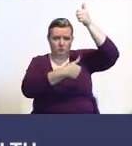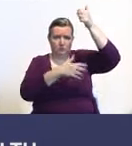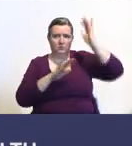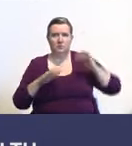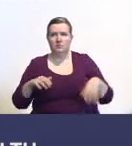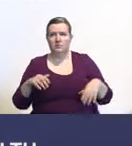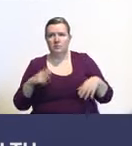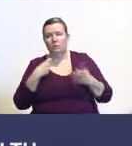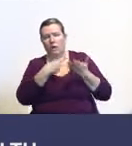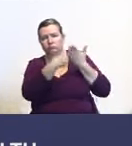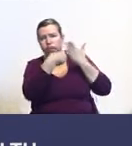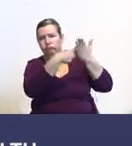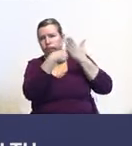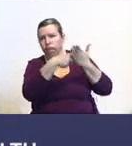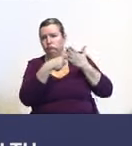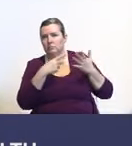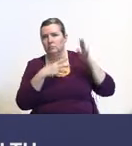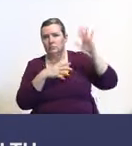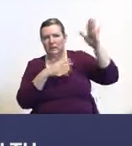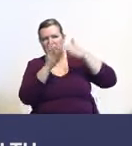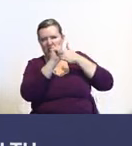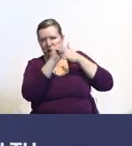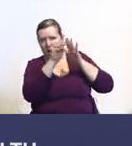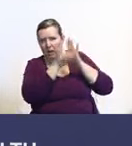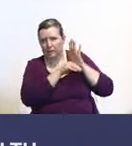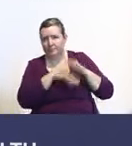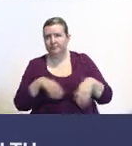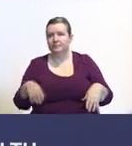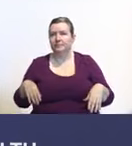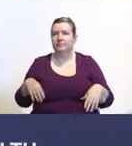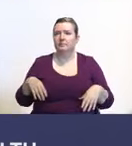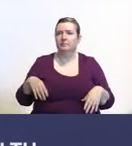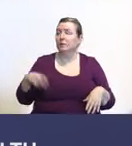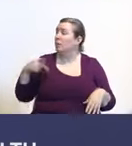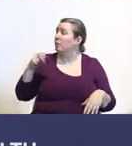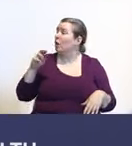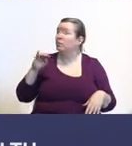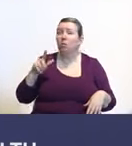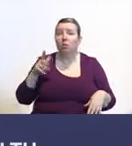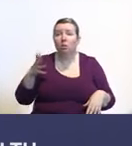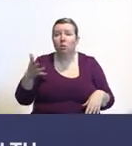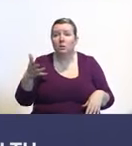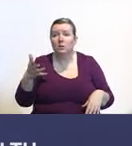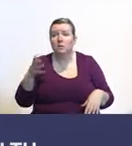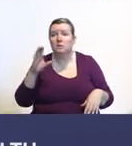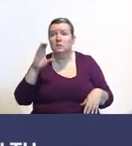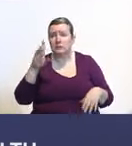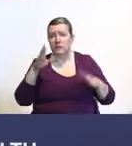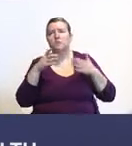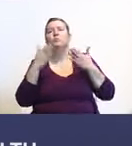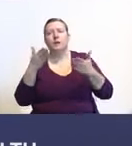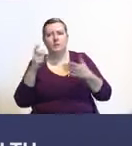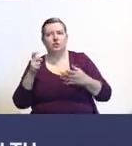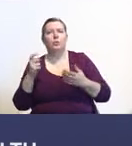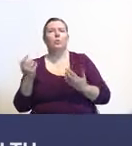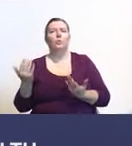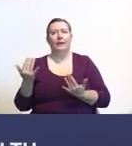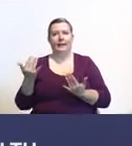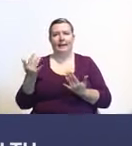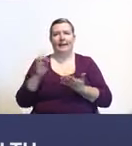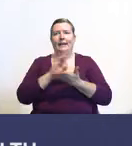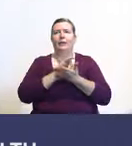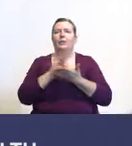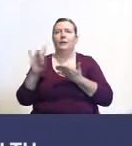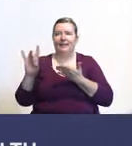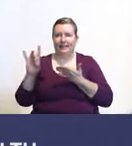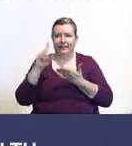Paramel, do you want to add anything to that? Yes, I believe the CDC recommended that some individuals should wait up to 8 weeks for their second dose.